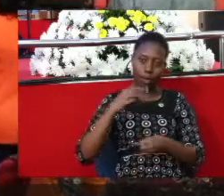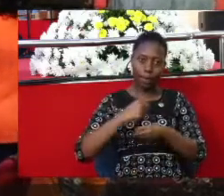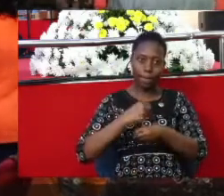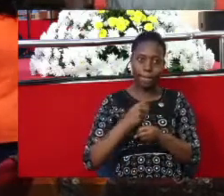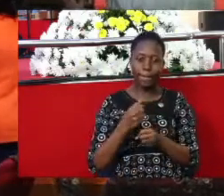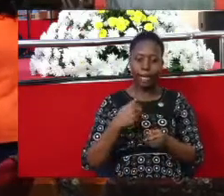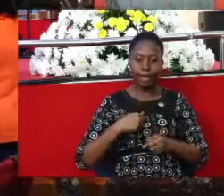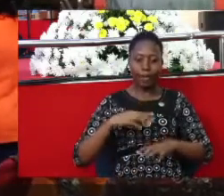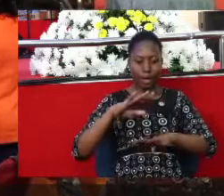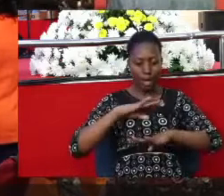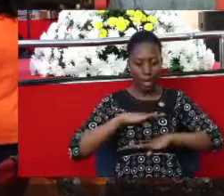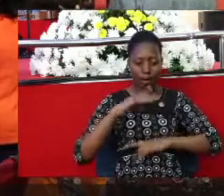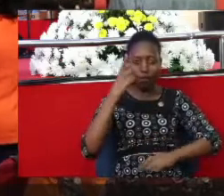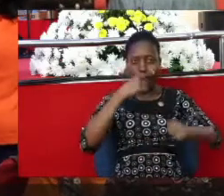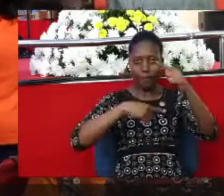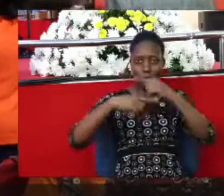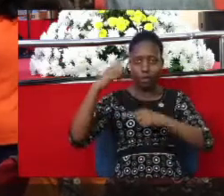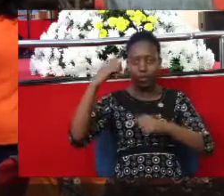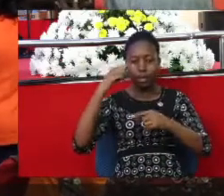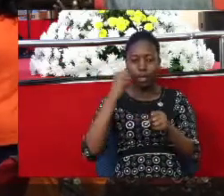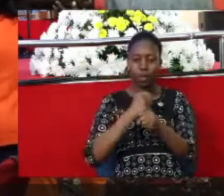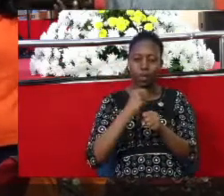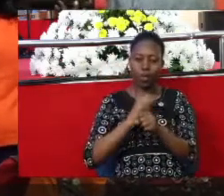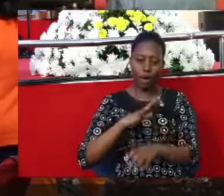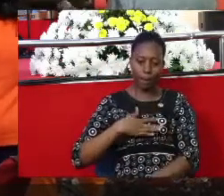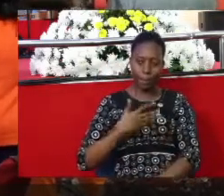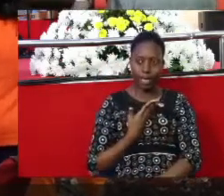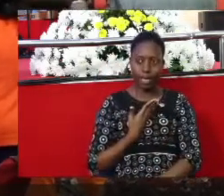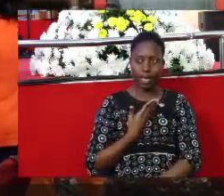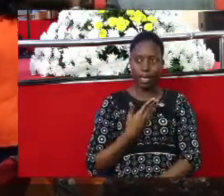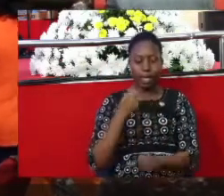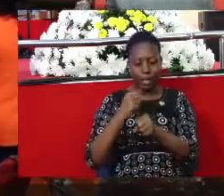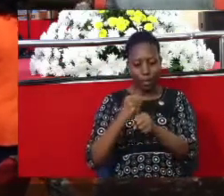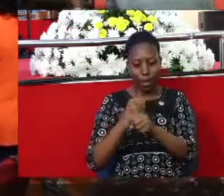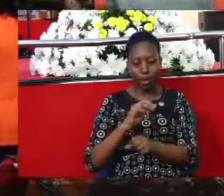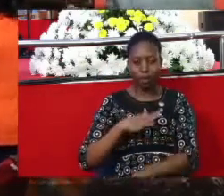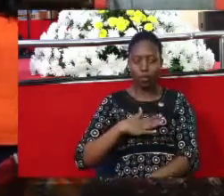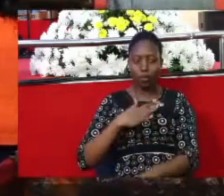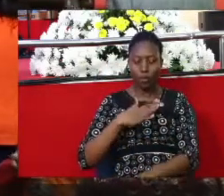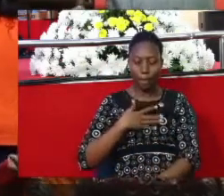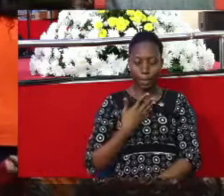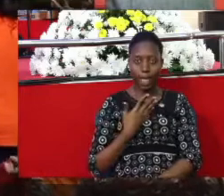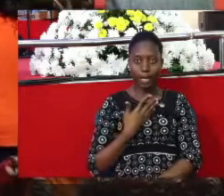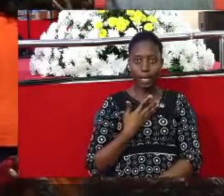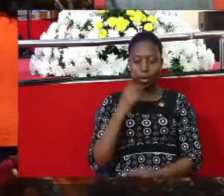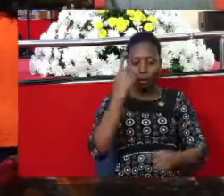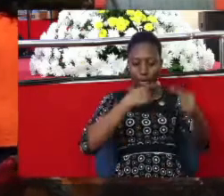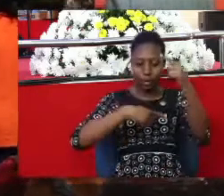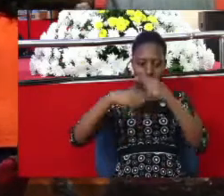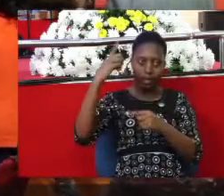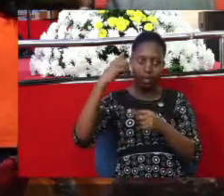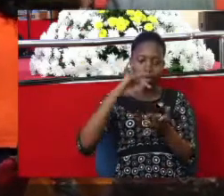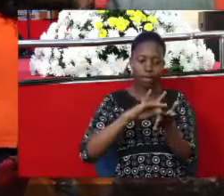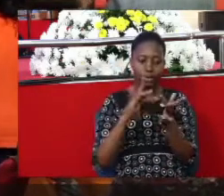prosperous in my work. The labors of my hands will prosper in Jesus'